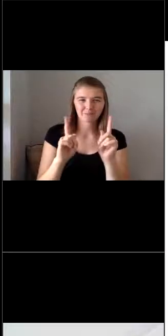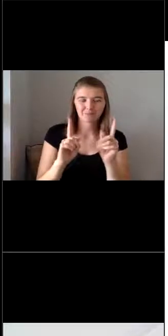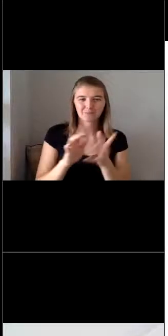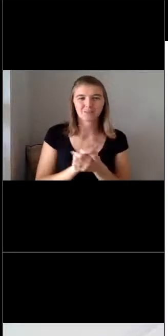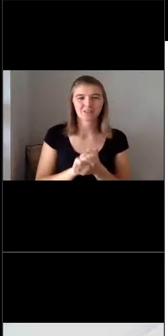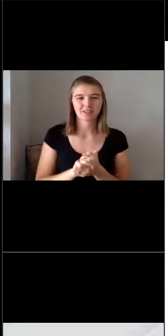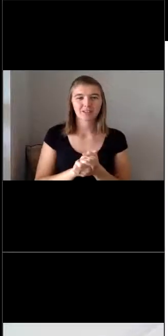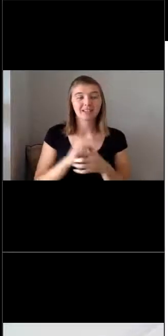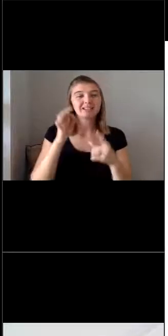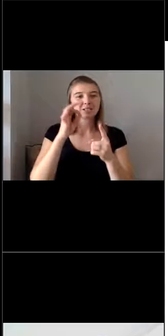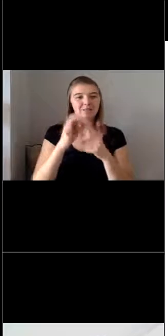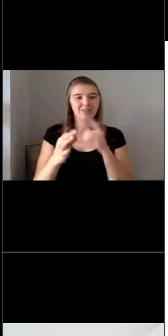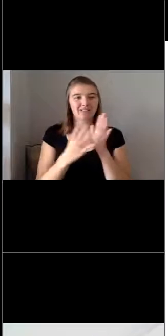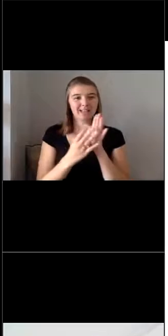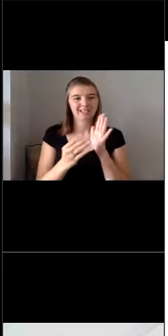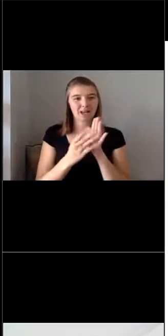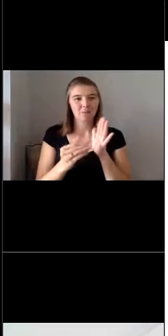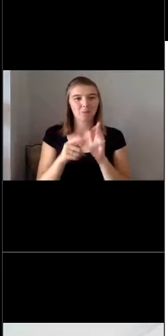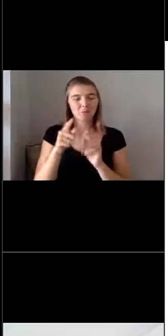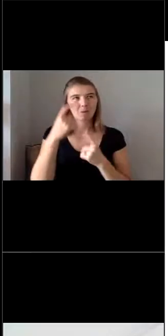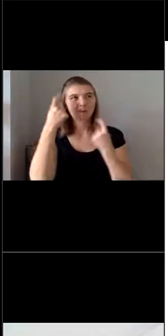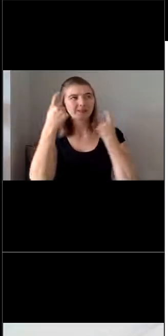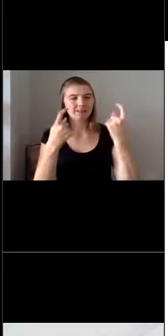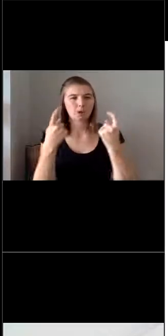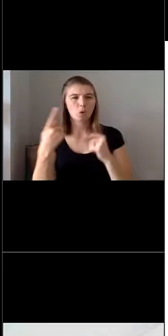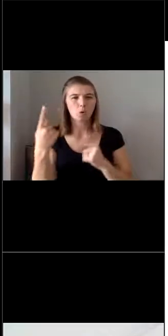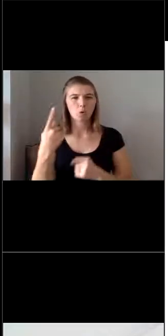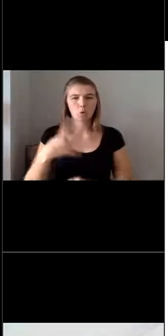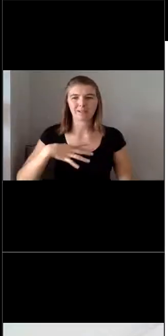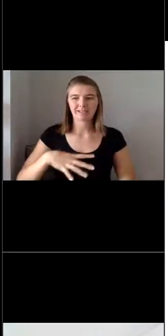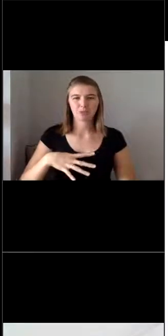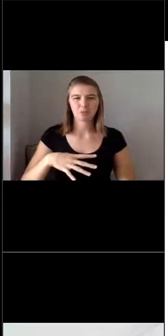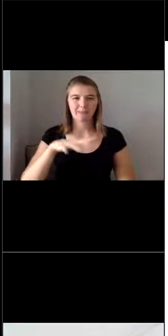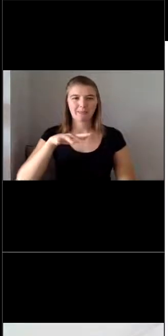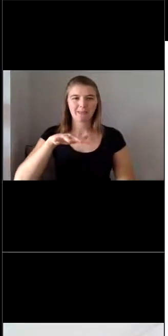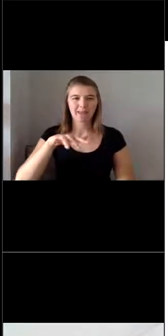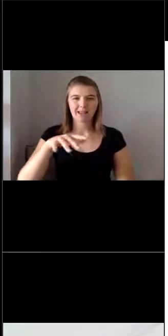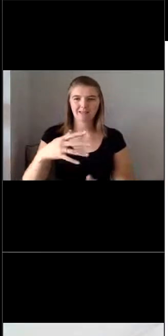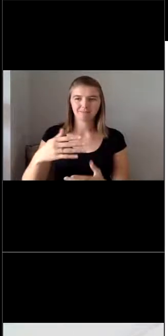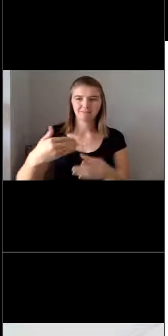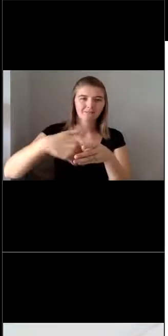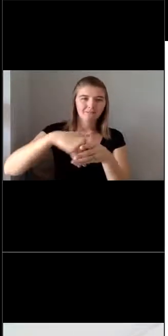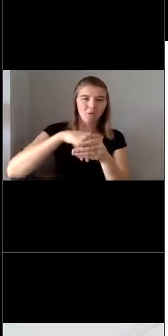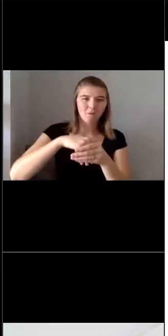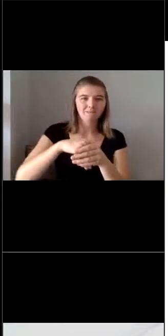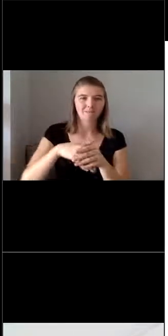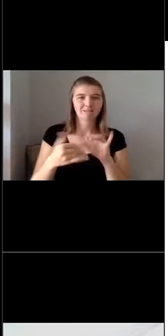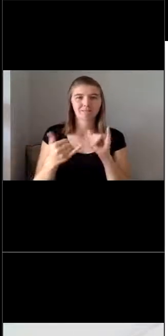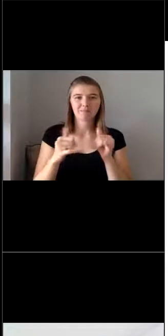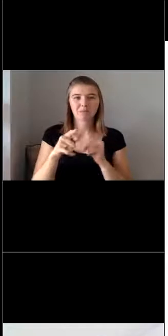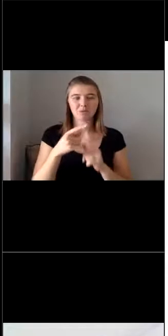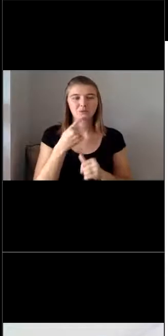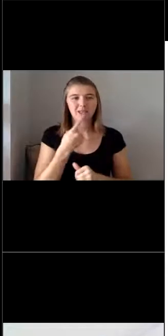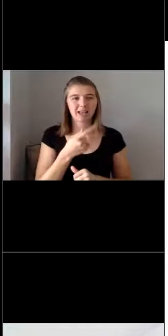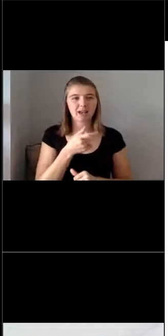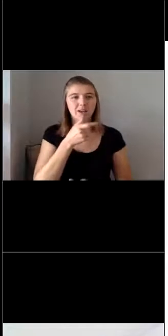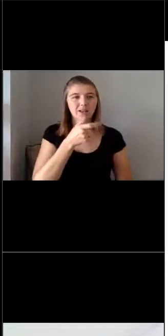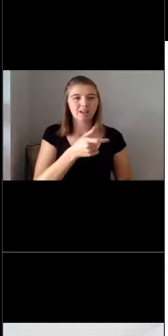in presence in the workforce, and if you start to use a terminology like the critical